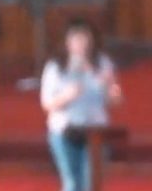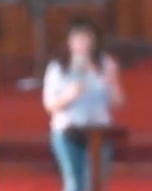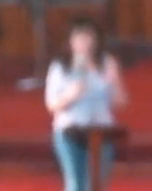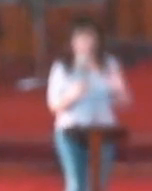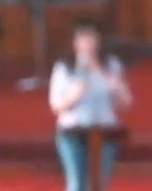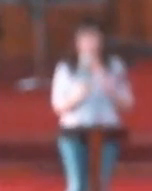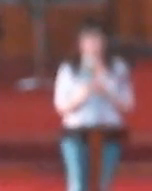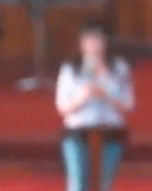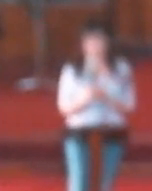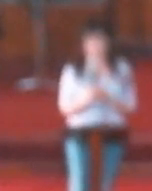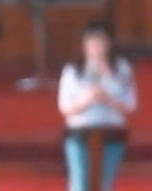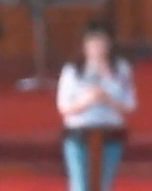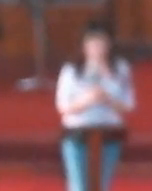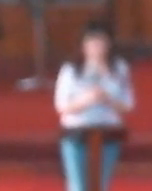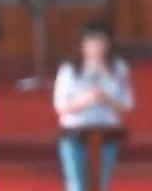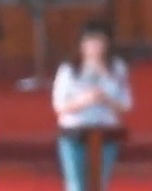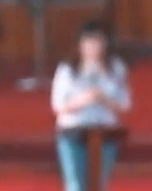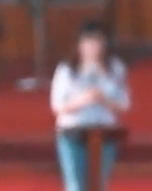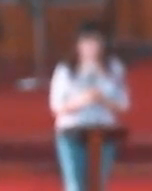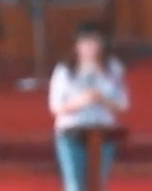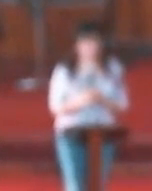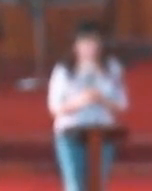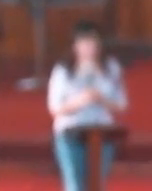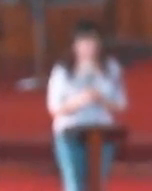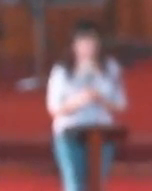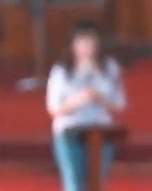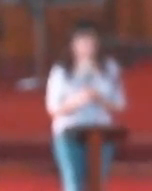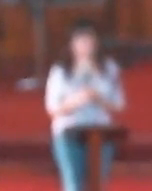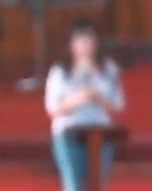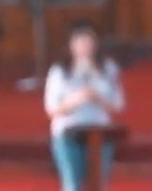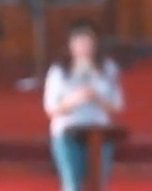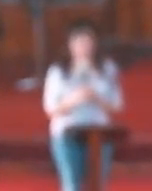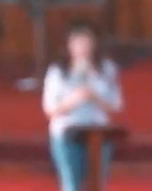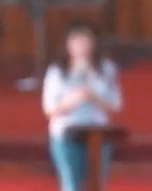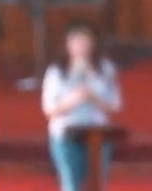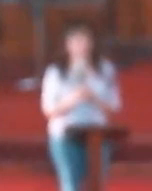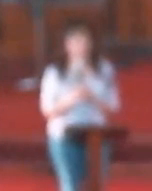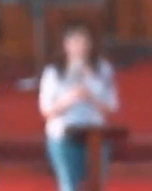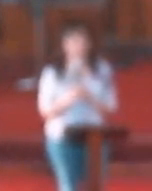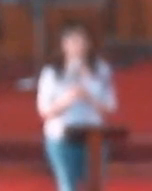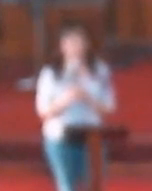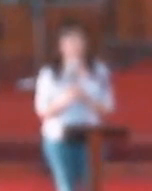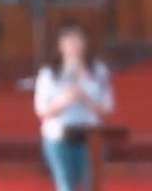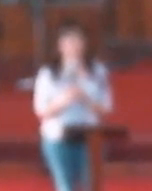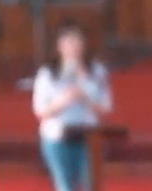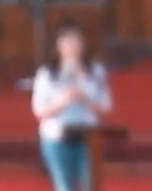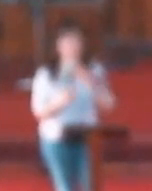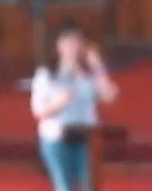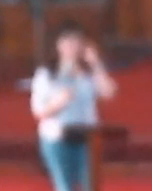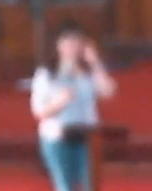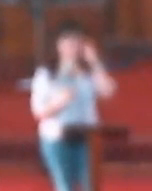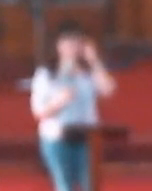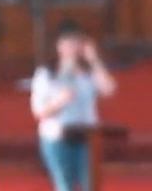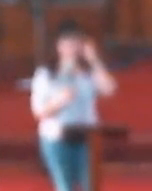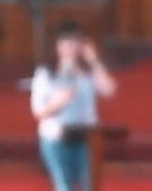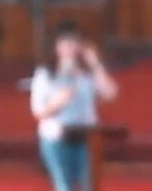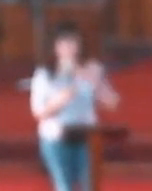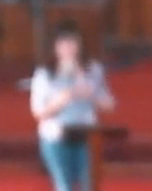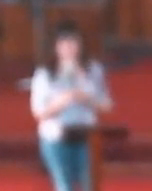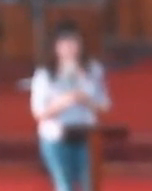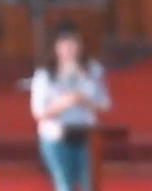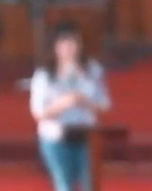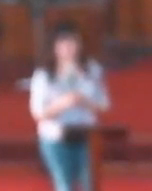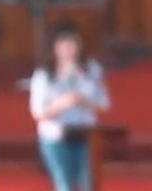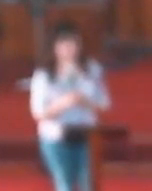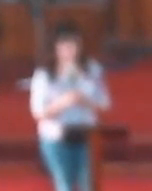that it comes with your power. Y nos abrimos a ti, Señor. And we open ourselves to you, Lord. Gracias, Señor Jesús. Thank you,